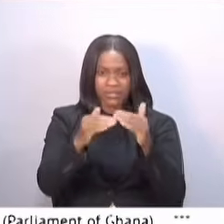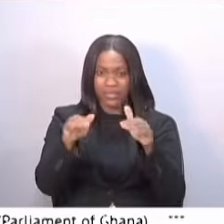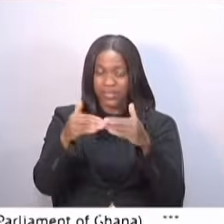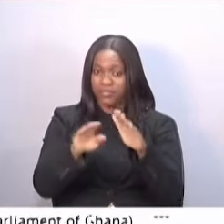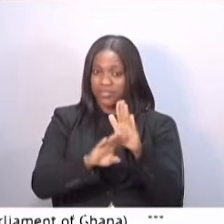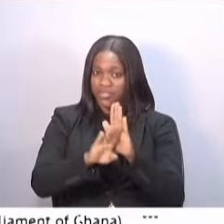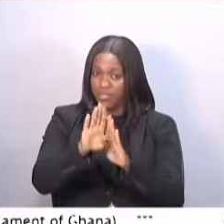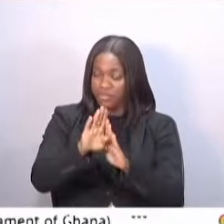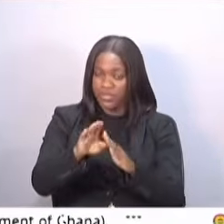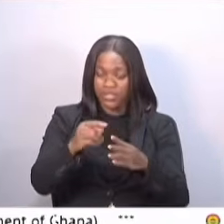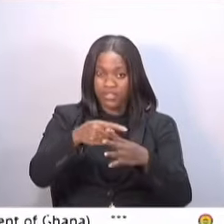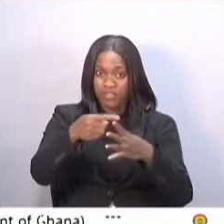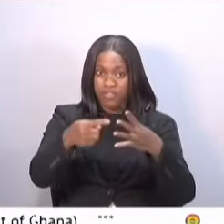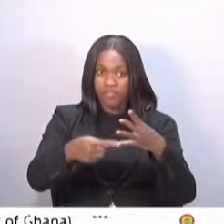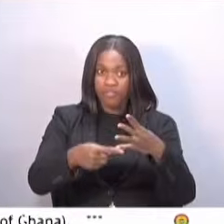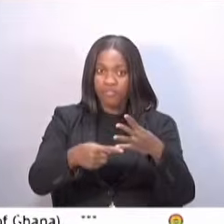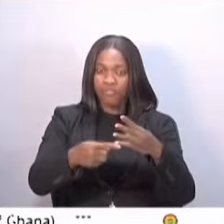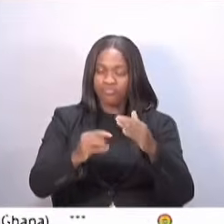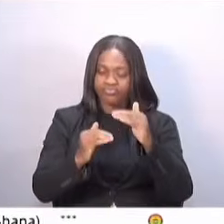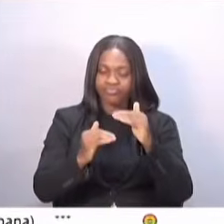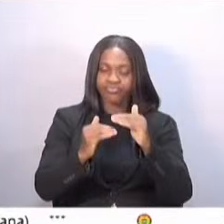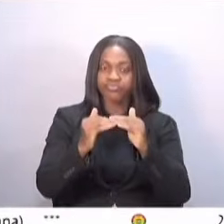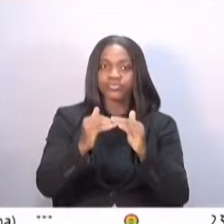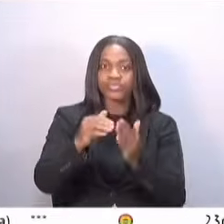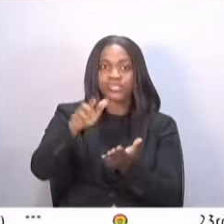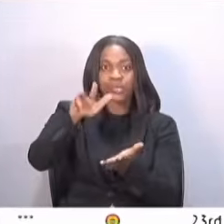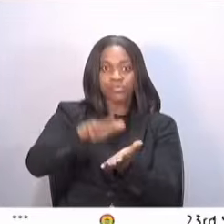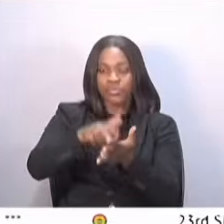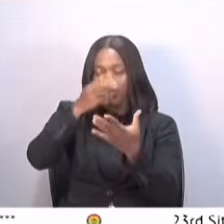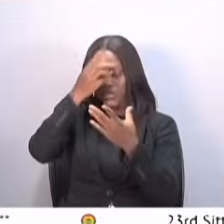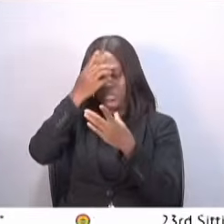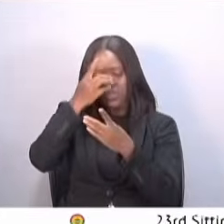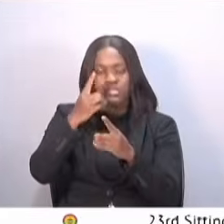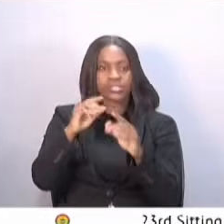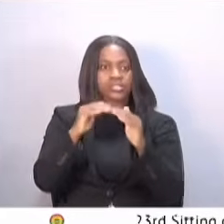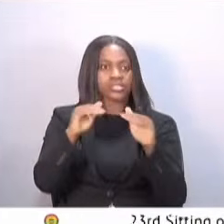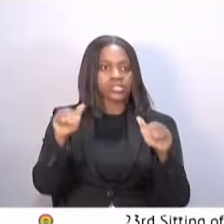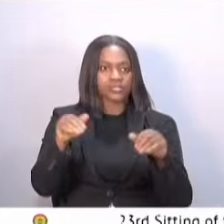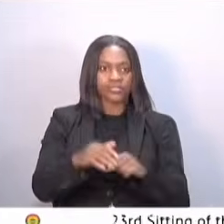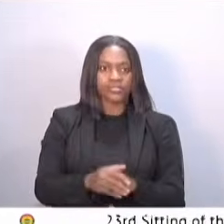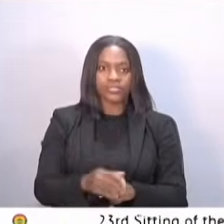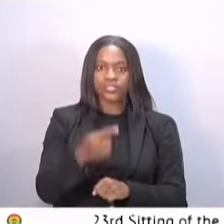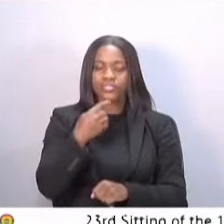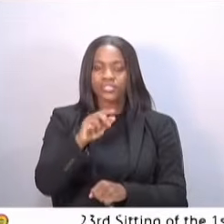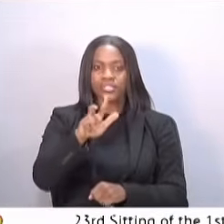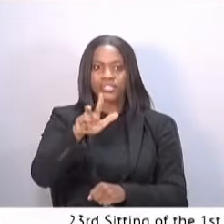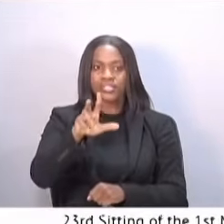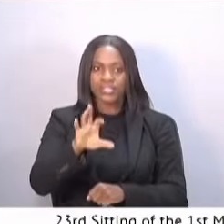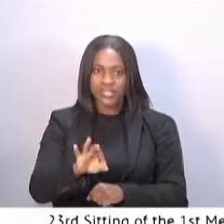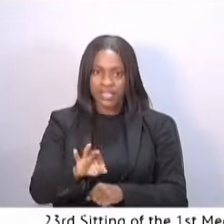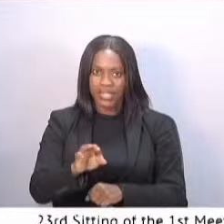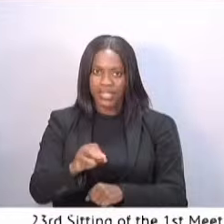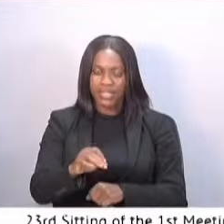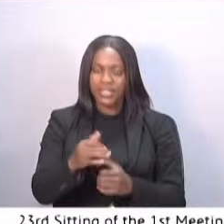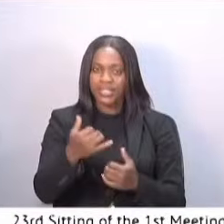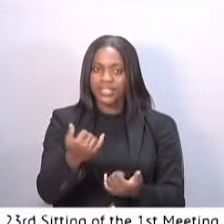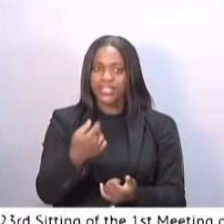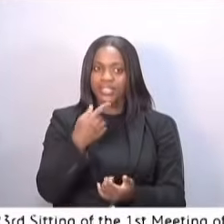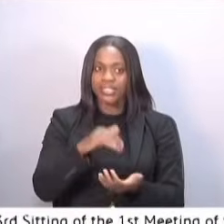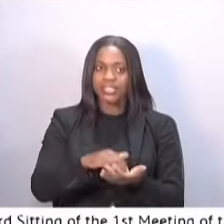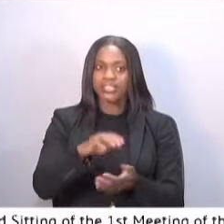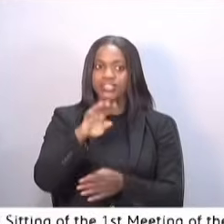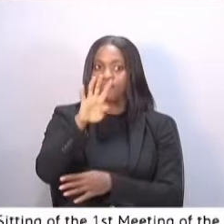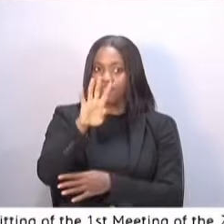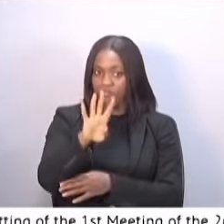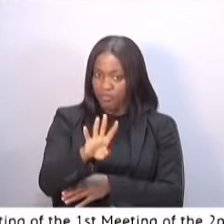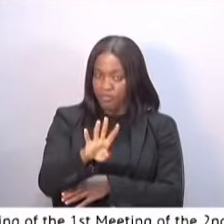development. 4 of them have reached an authorization decision point. You've already mentioned 39, and then you said 4.